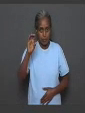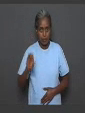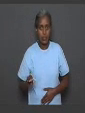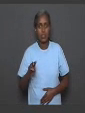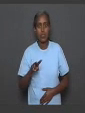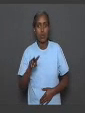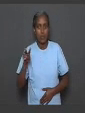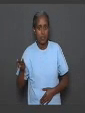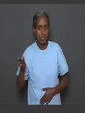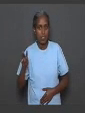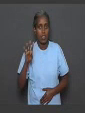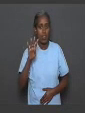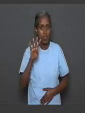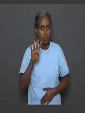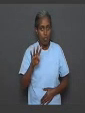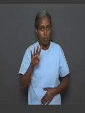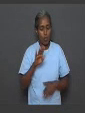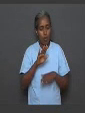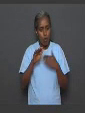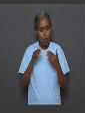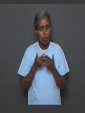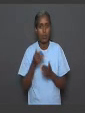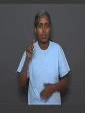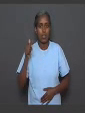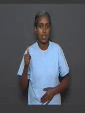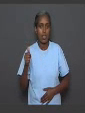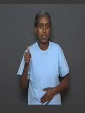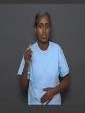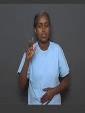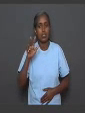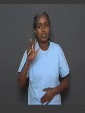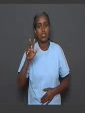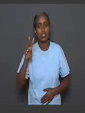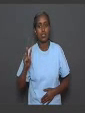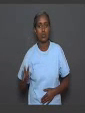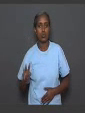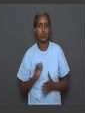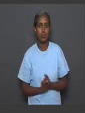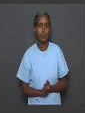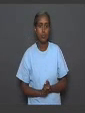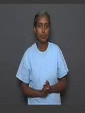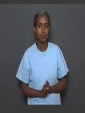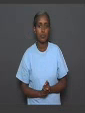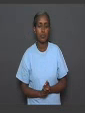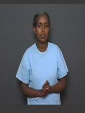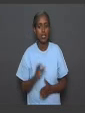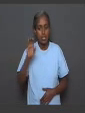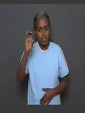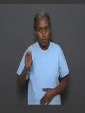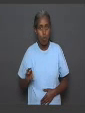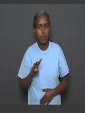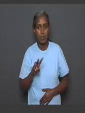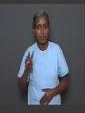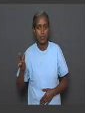vector for OA is 3, 2. The column